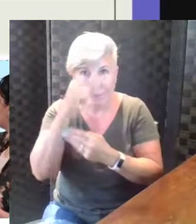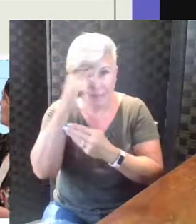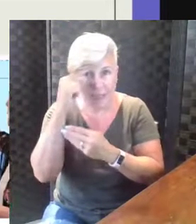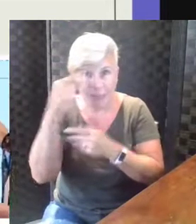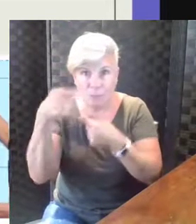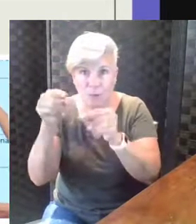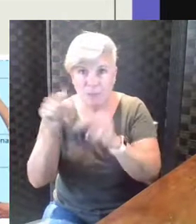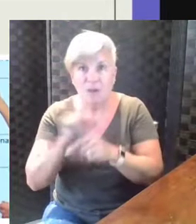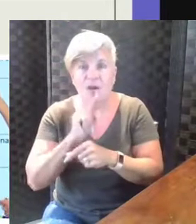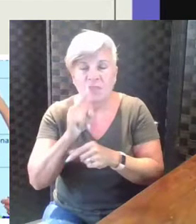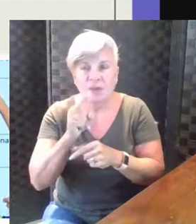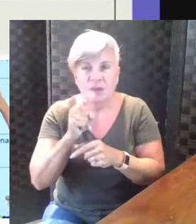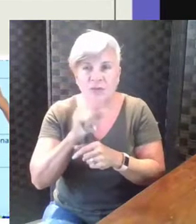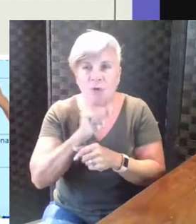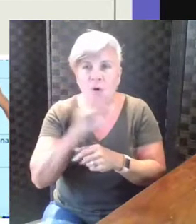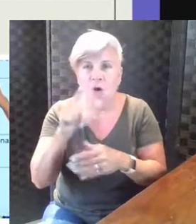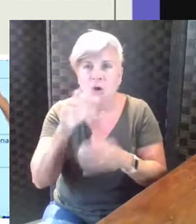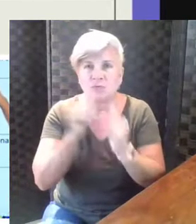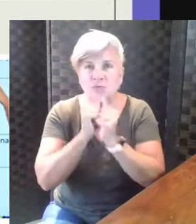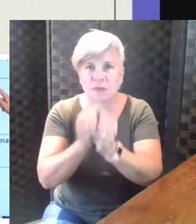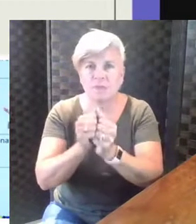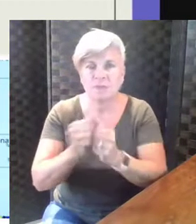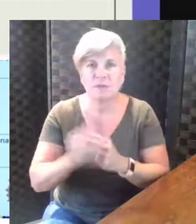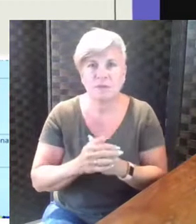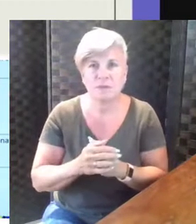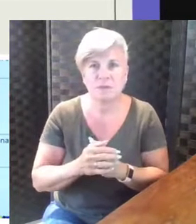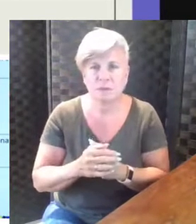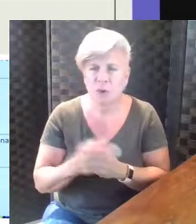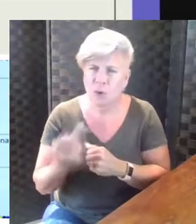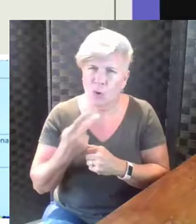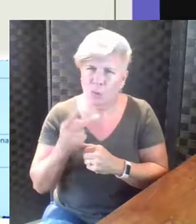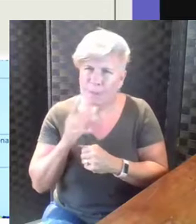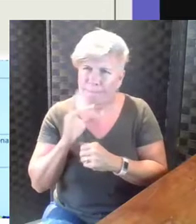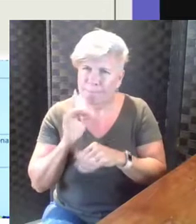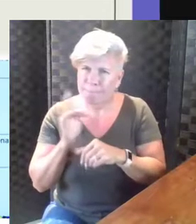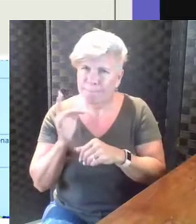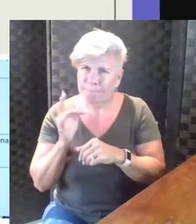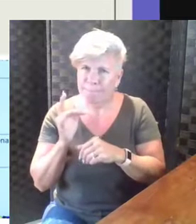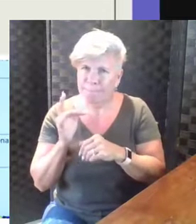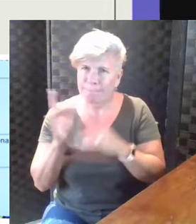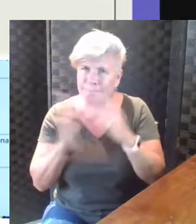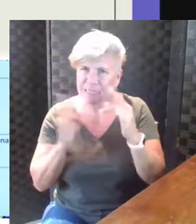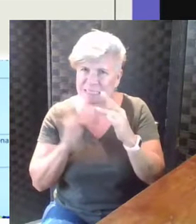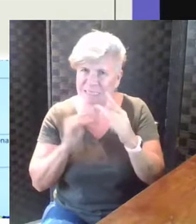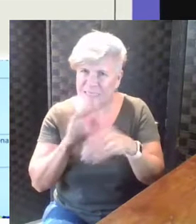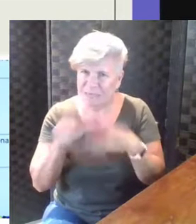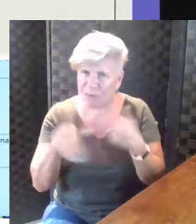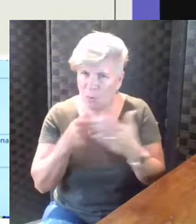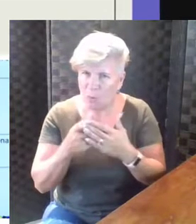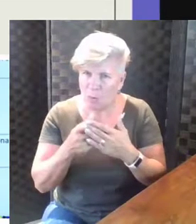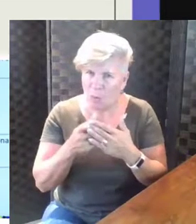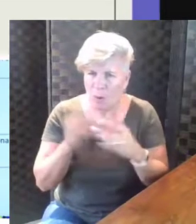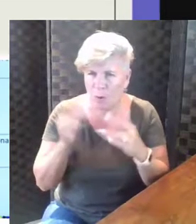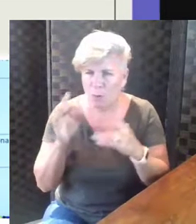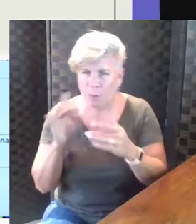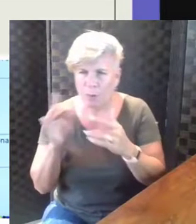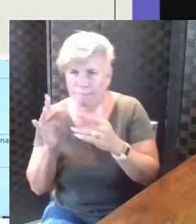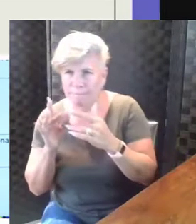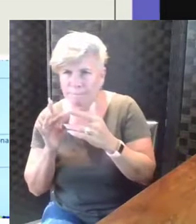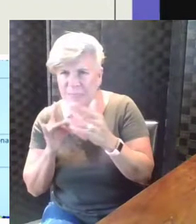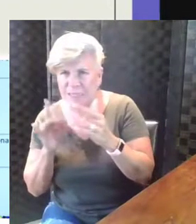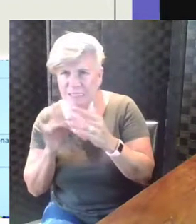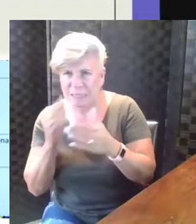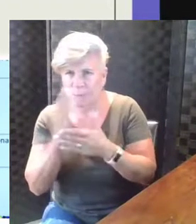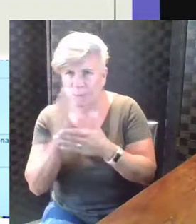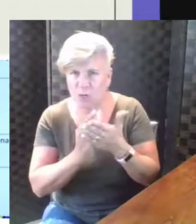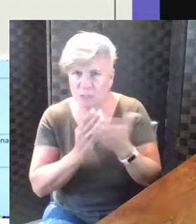and black bricks are there in all? So are we missing our whole, or are we missing a part